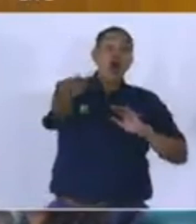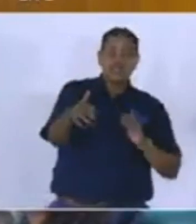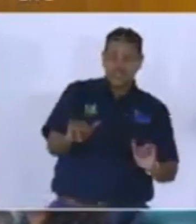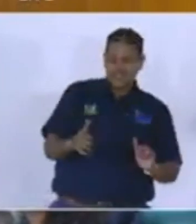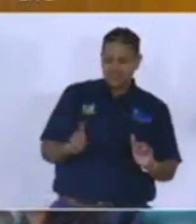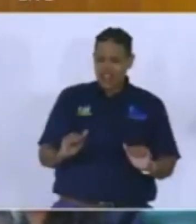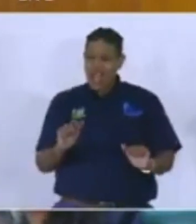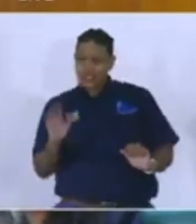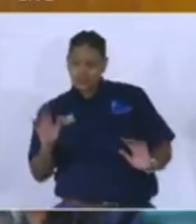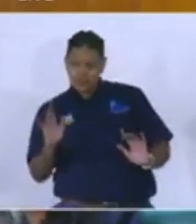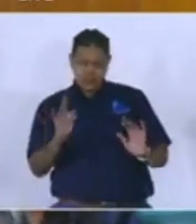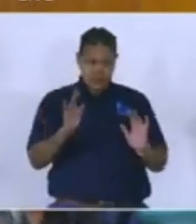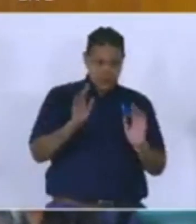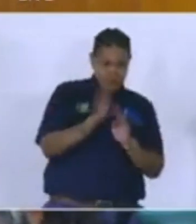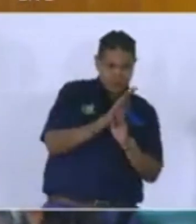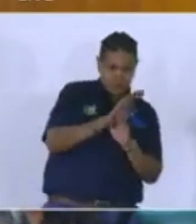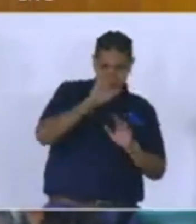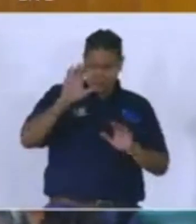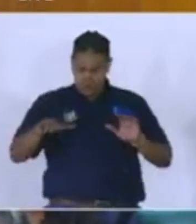to industrialize.